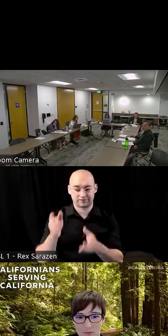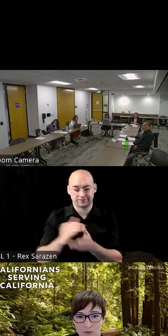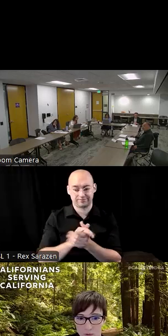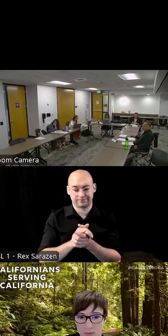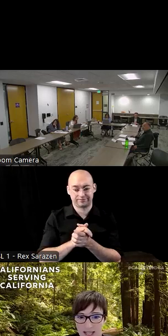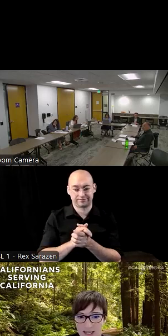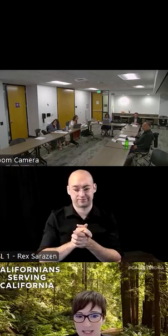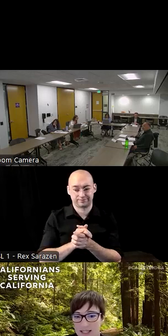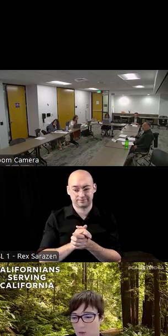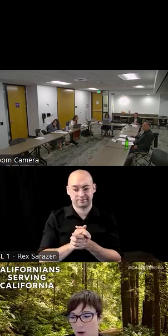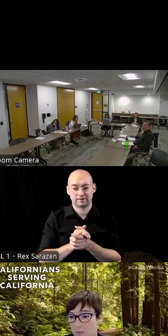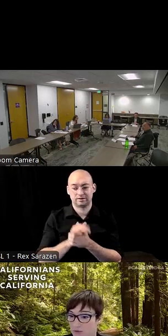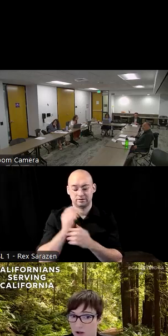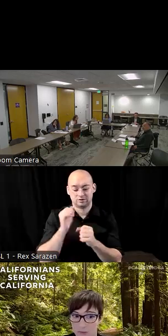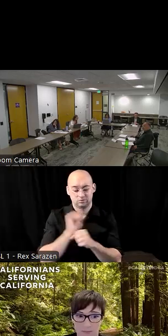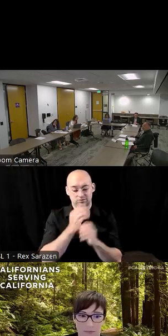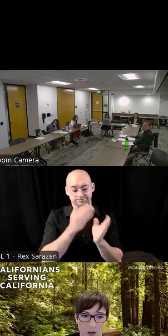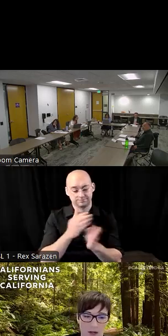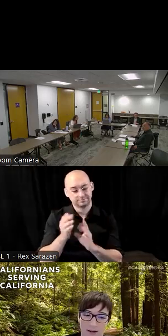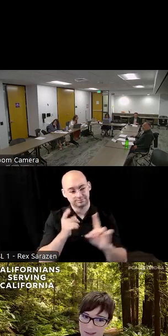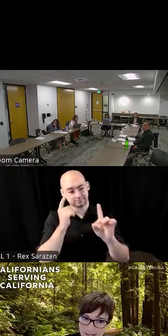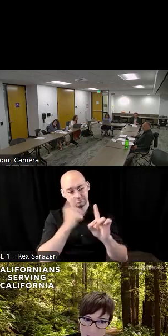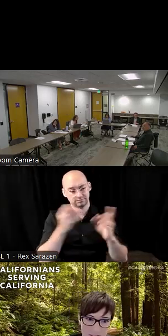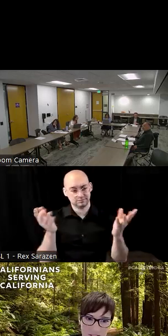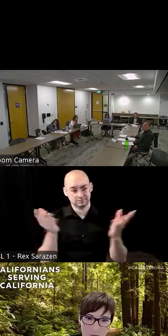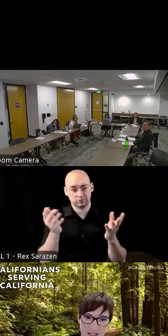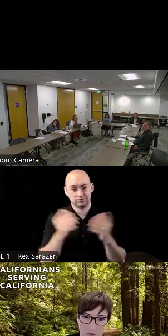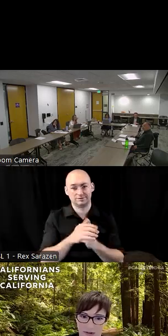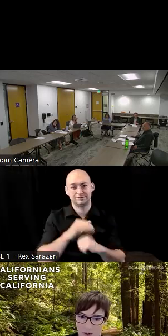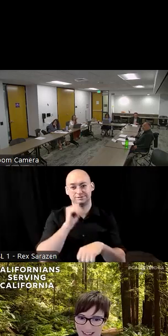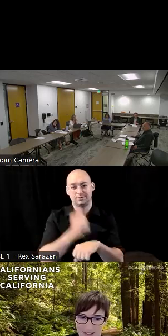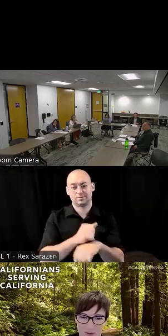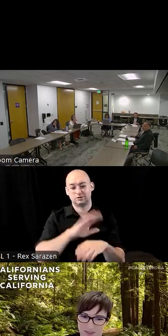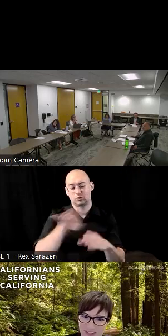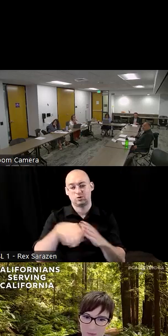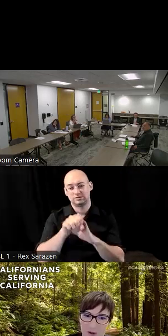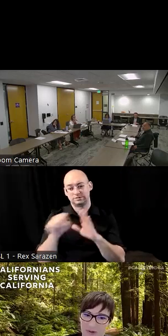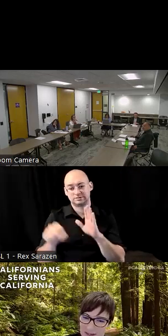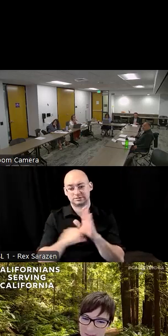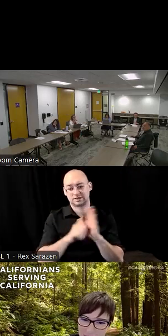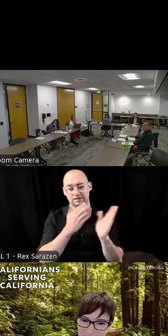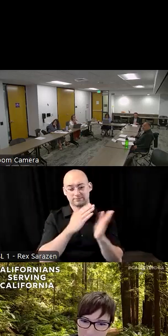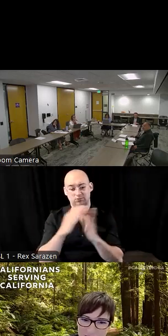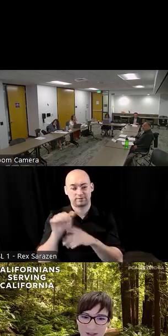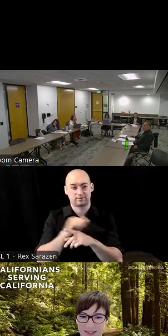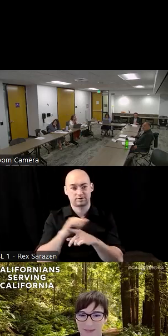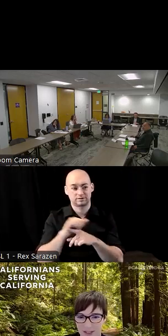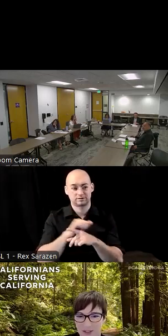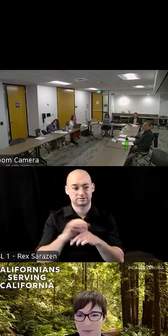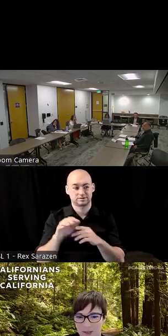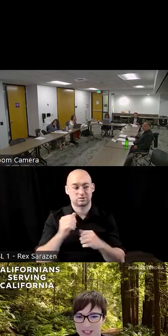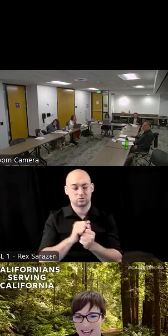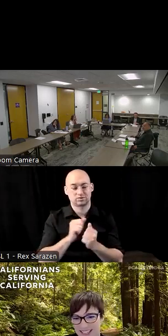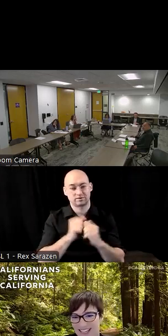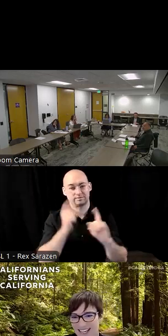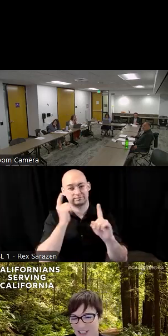Alliance team, through the work plan, is set to accomplish the following. Establish a statewide community of practice, which we've done, with the mission